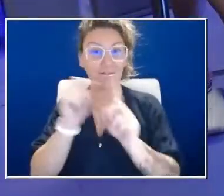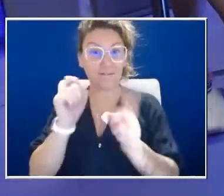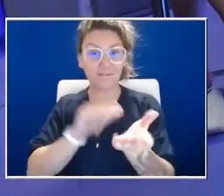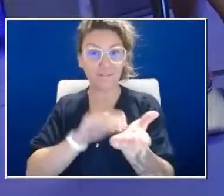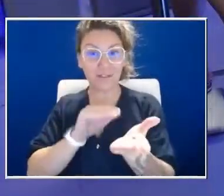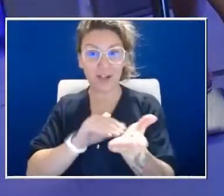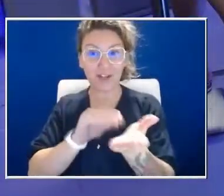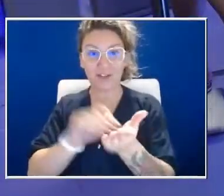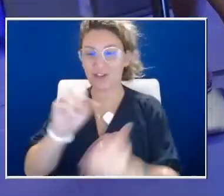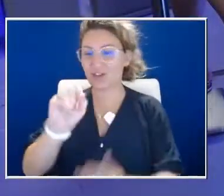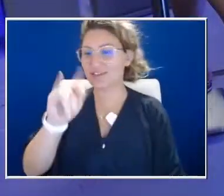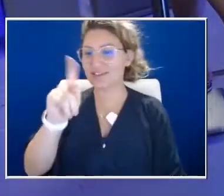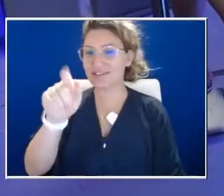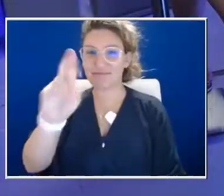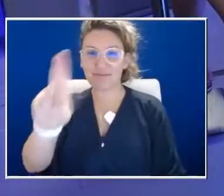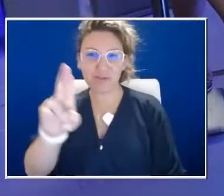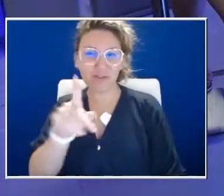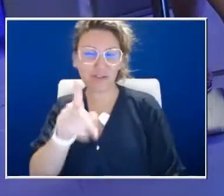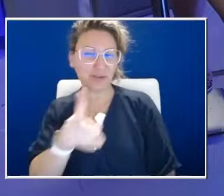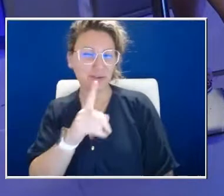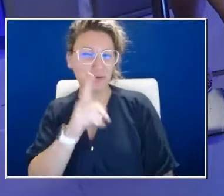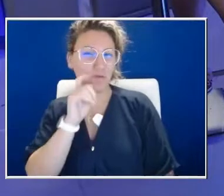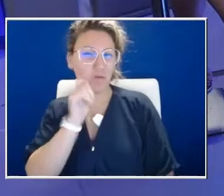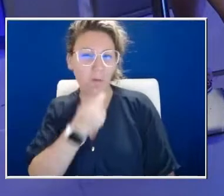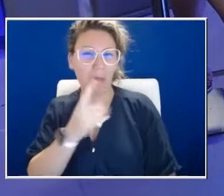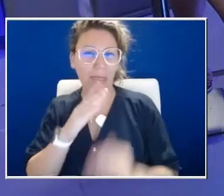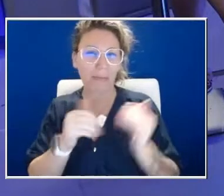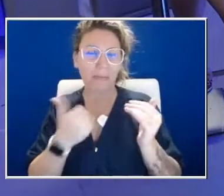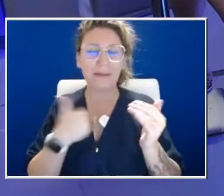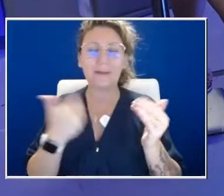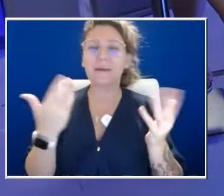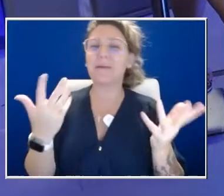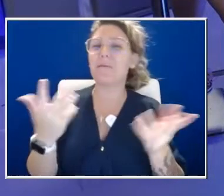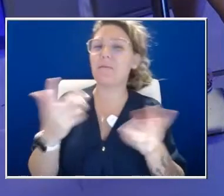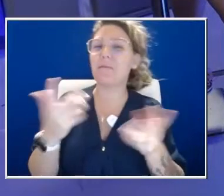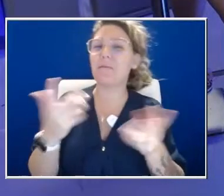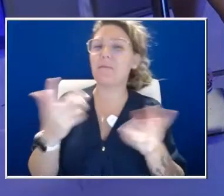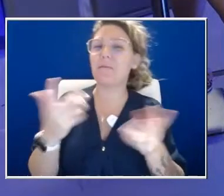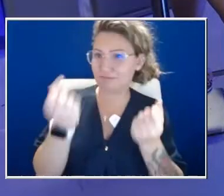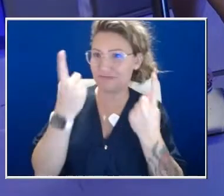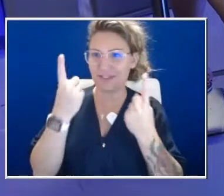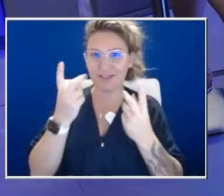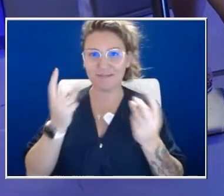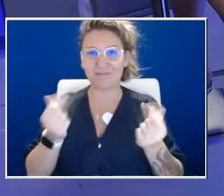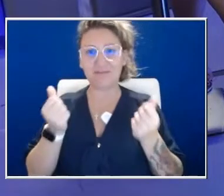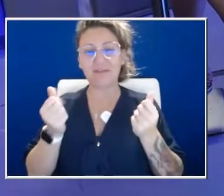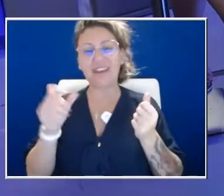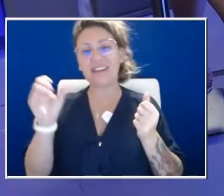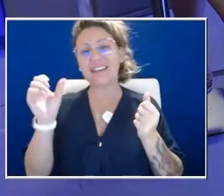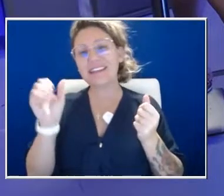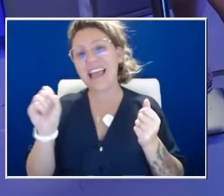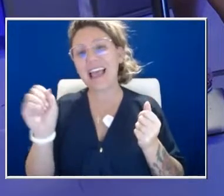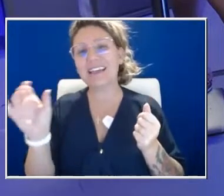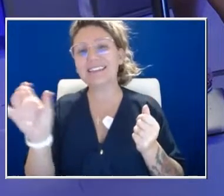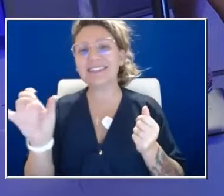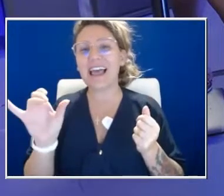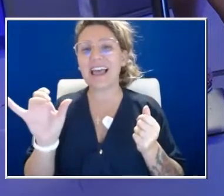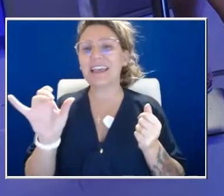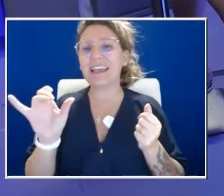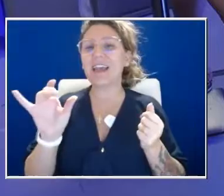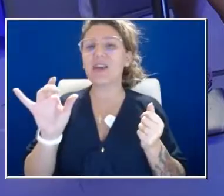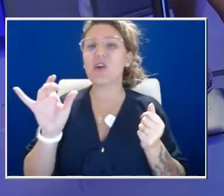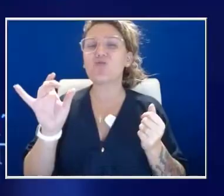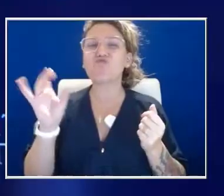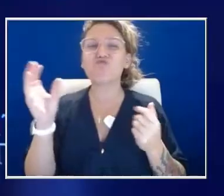me, and I needed a little education on this. You got it right away. Yeah, so it's like this Western